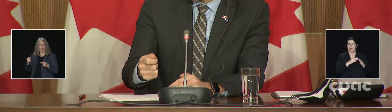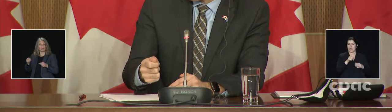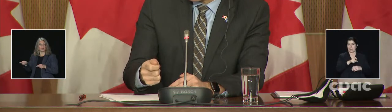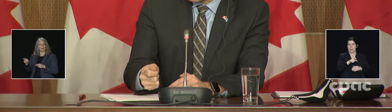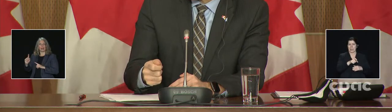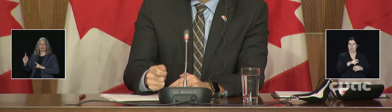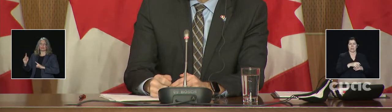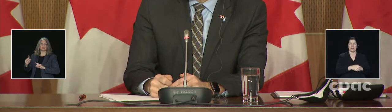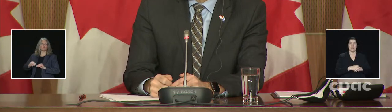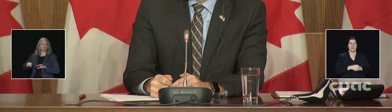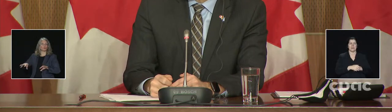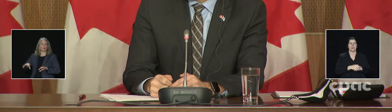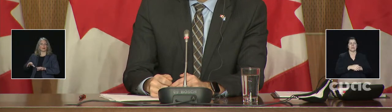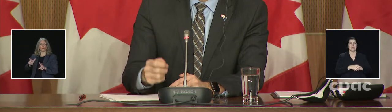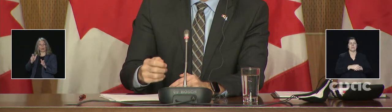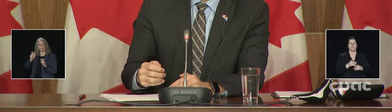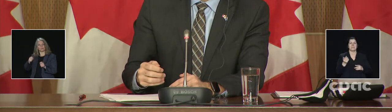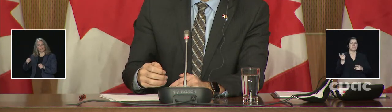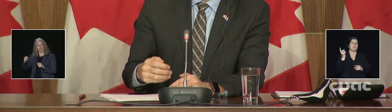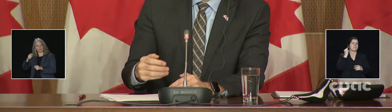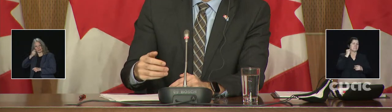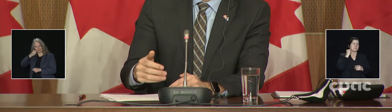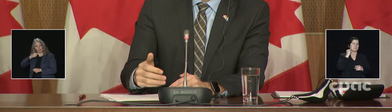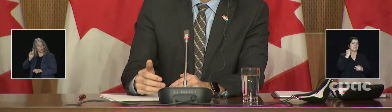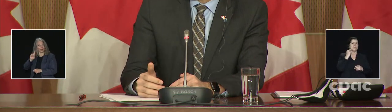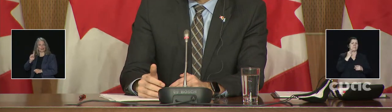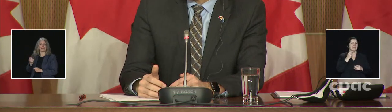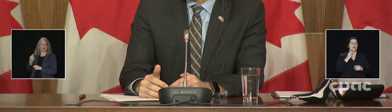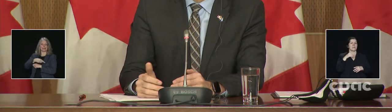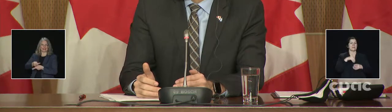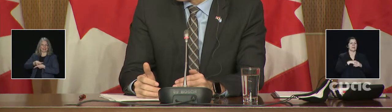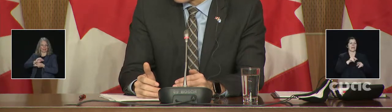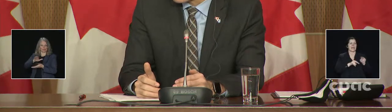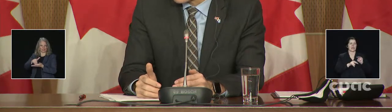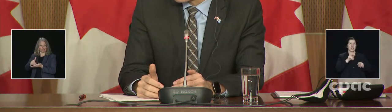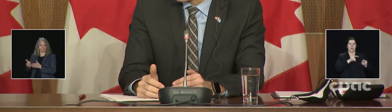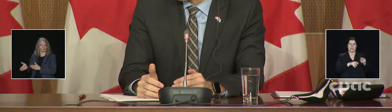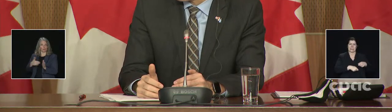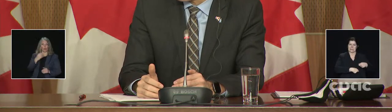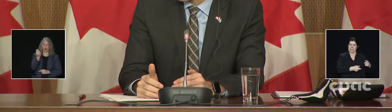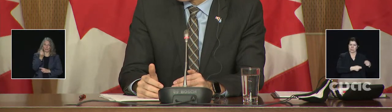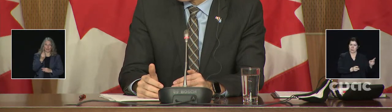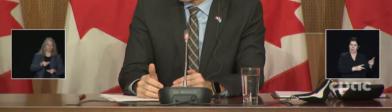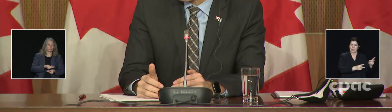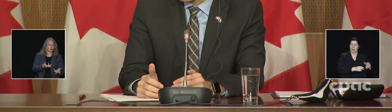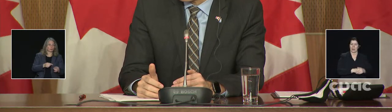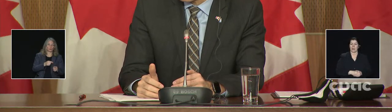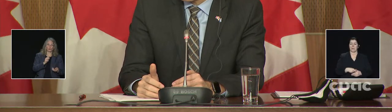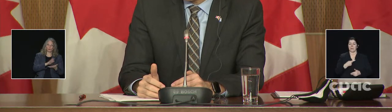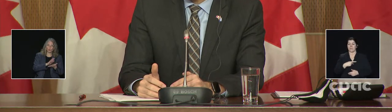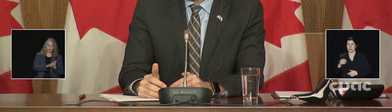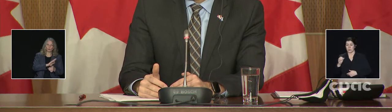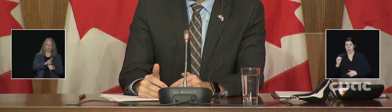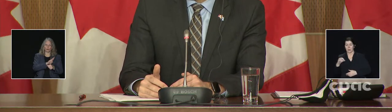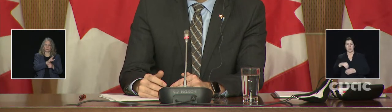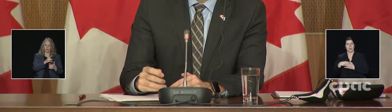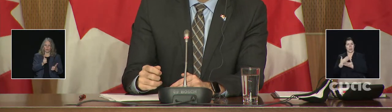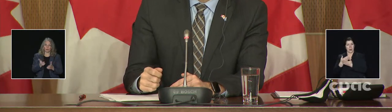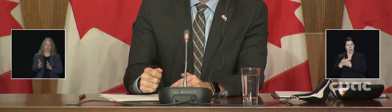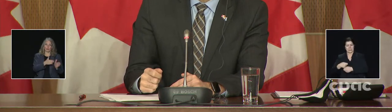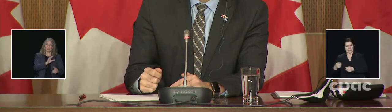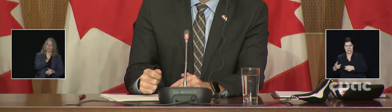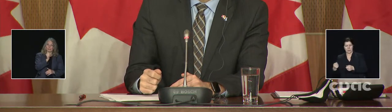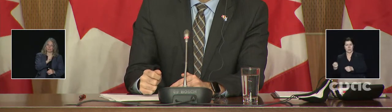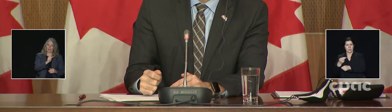tests in daycare centers. In Ontario, they've been distributing them in schools and universities, I understand. In Saskatchewan,